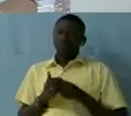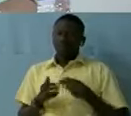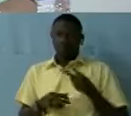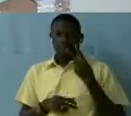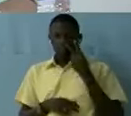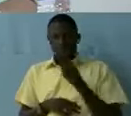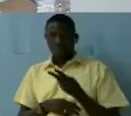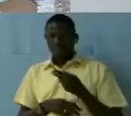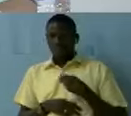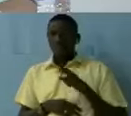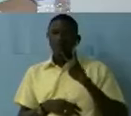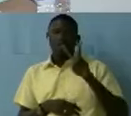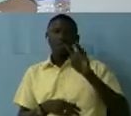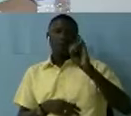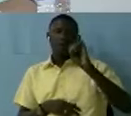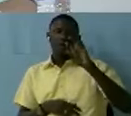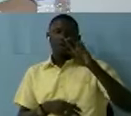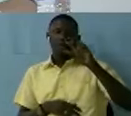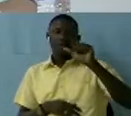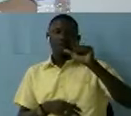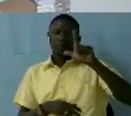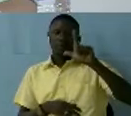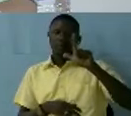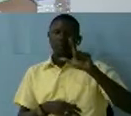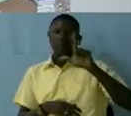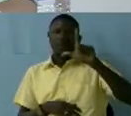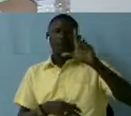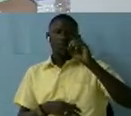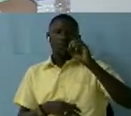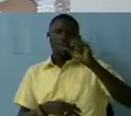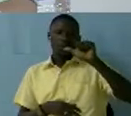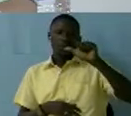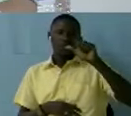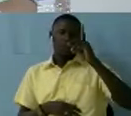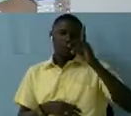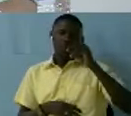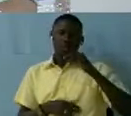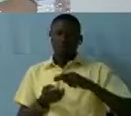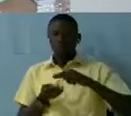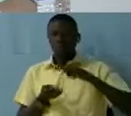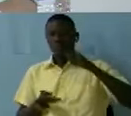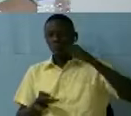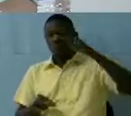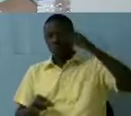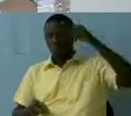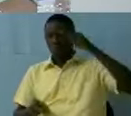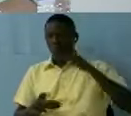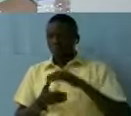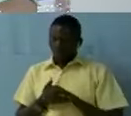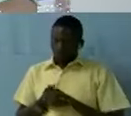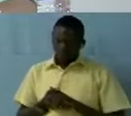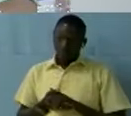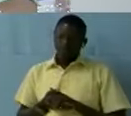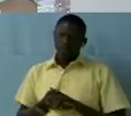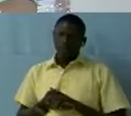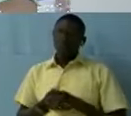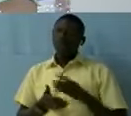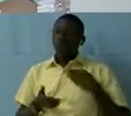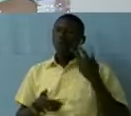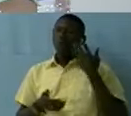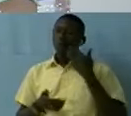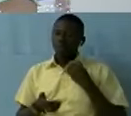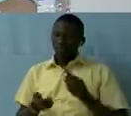And they saw that my viral load was increasing. So ukunolo munga jara lo kumach koteke ni MRC. That was when